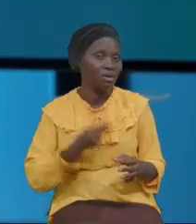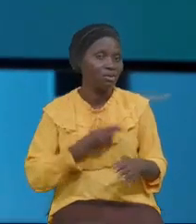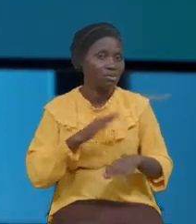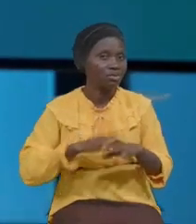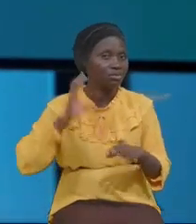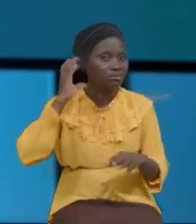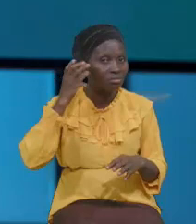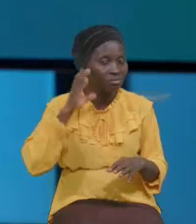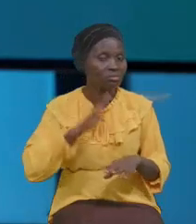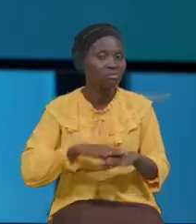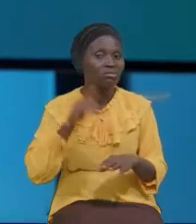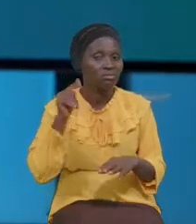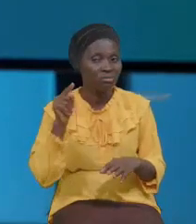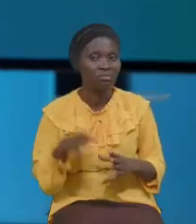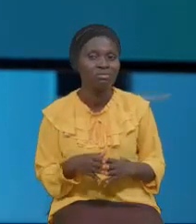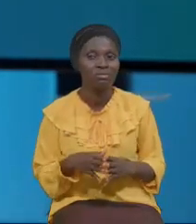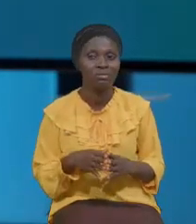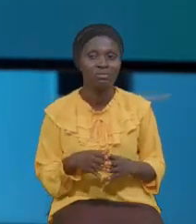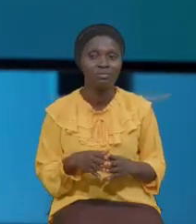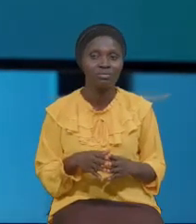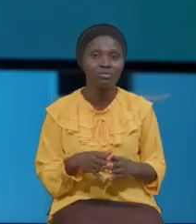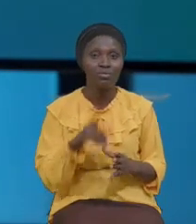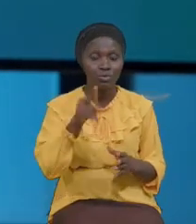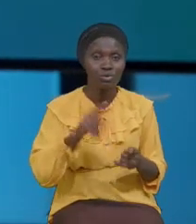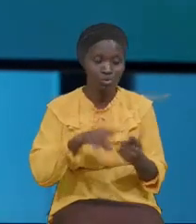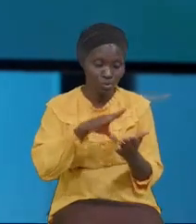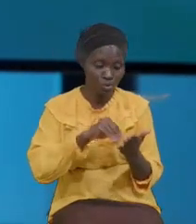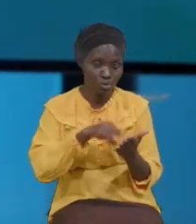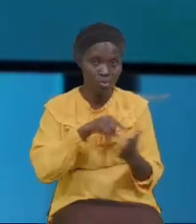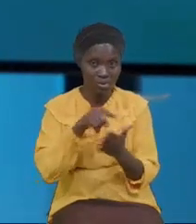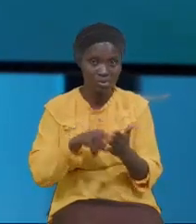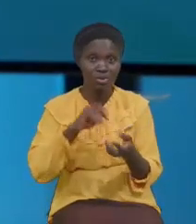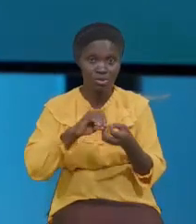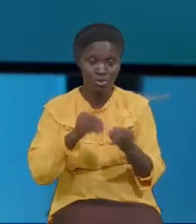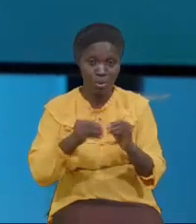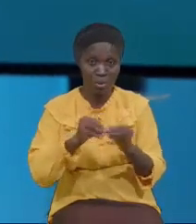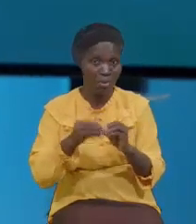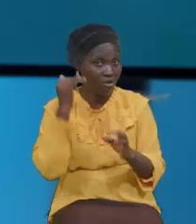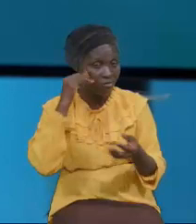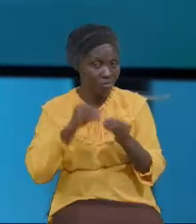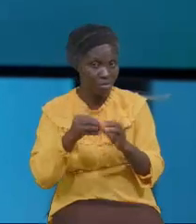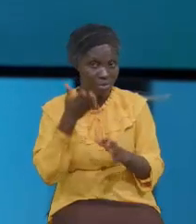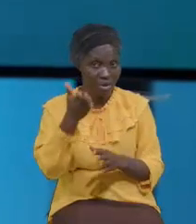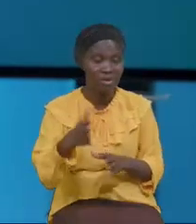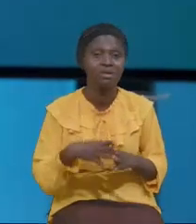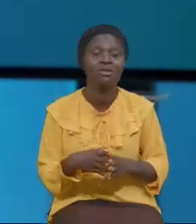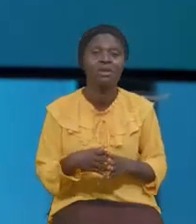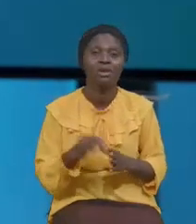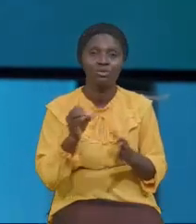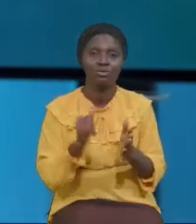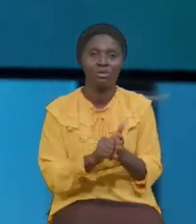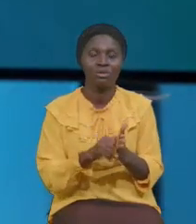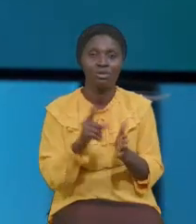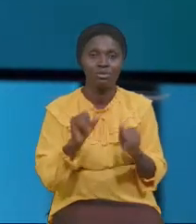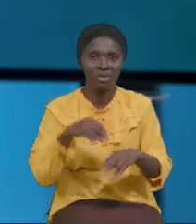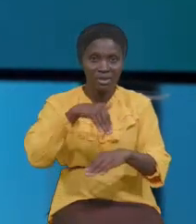on television, you have to phone this number so that we can follow up with you. We have leaders, we have great men of God who will follow up with